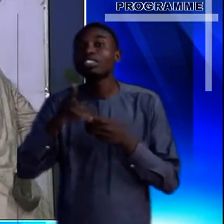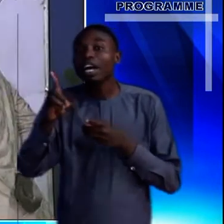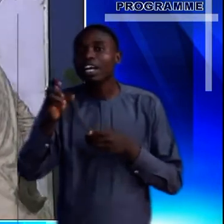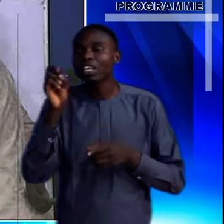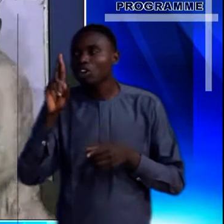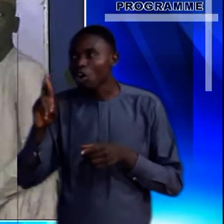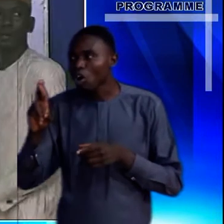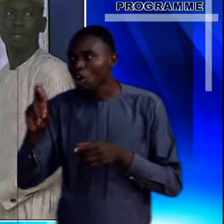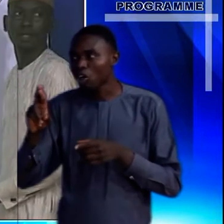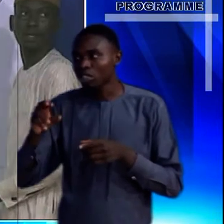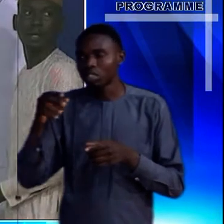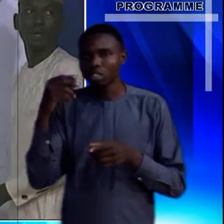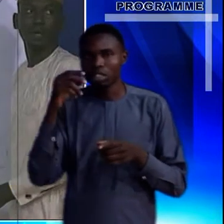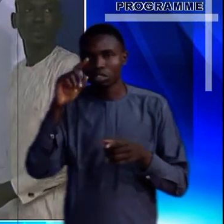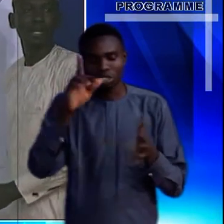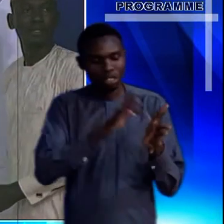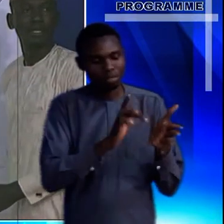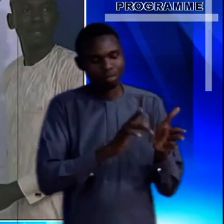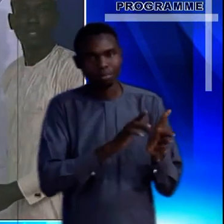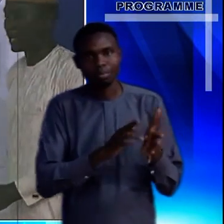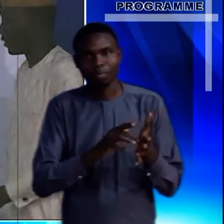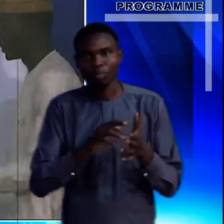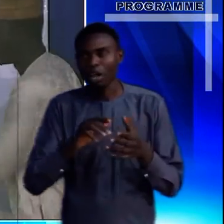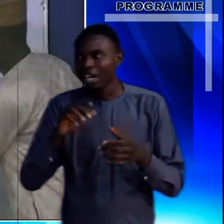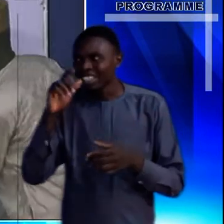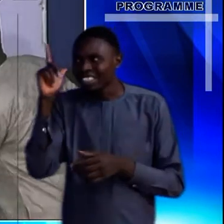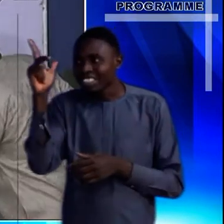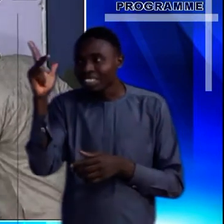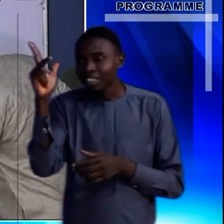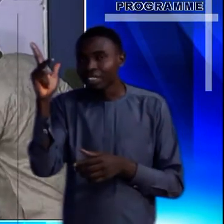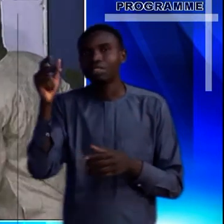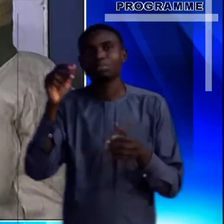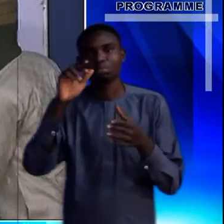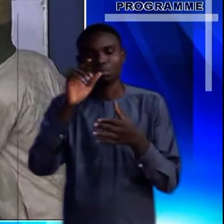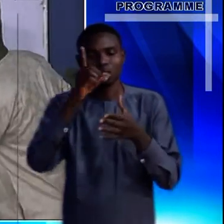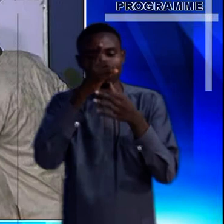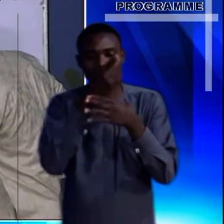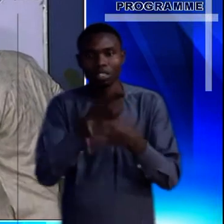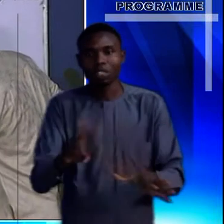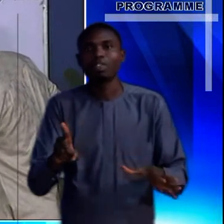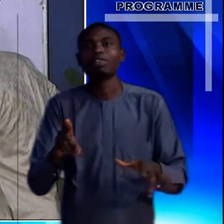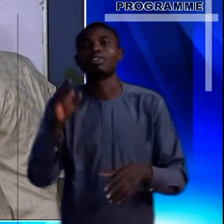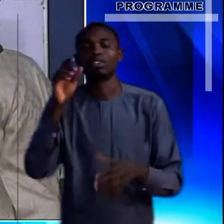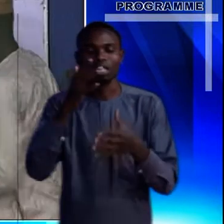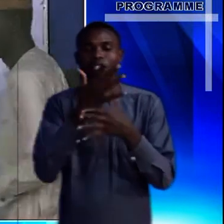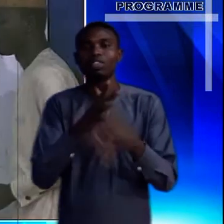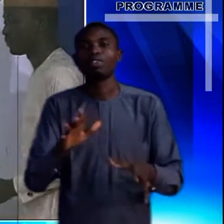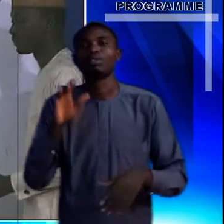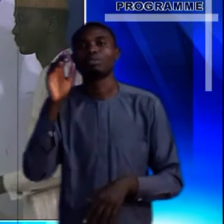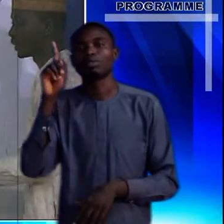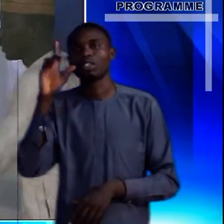3 divided by 100. How can we get 3 divided by 100? Using long division